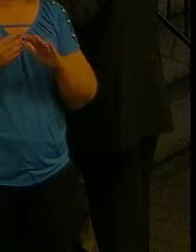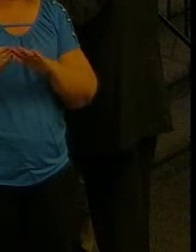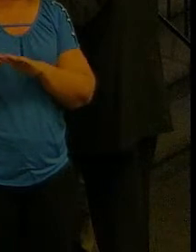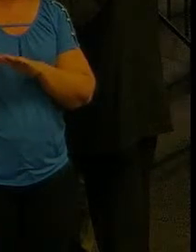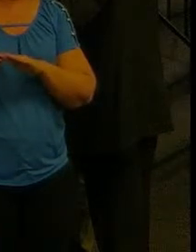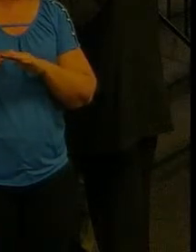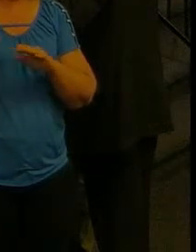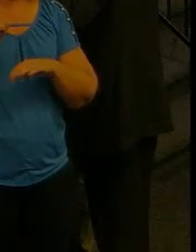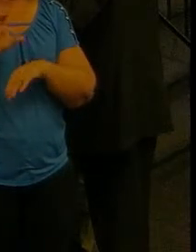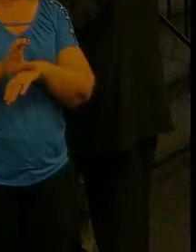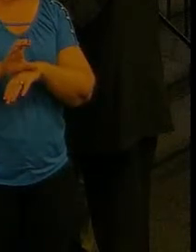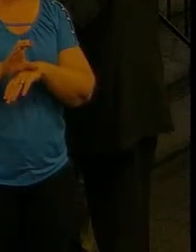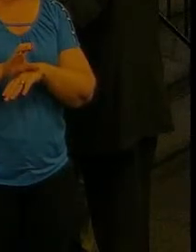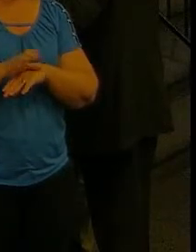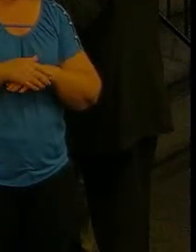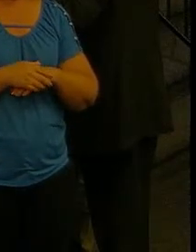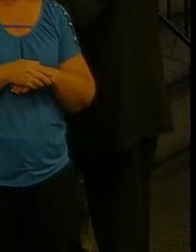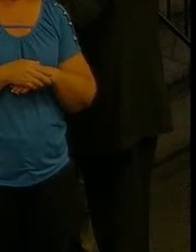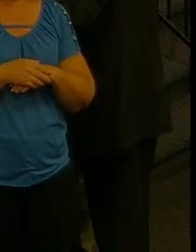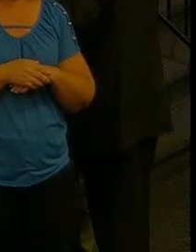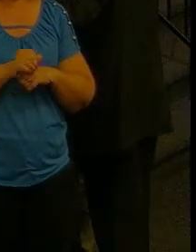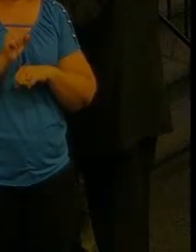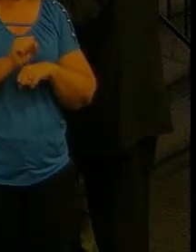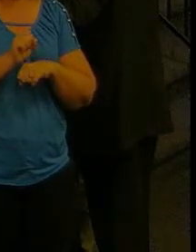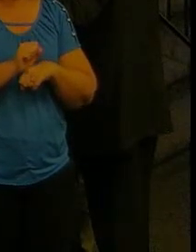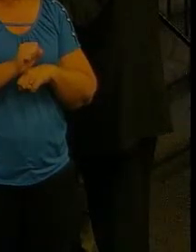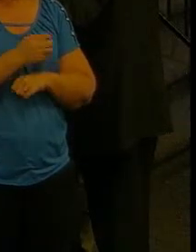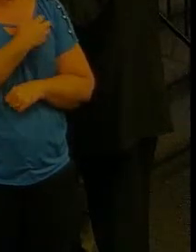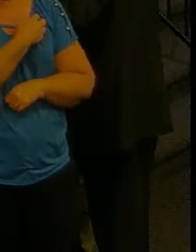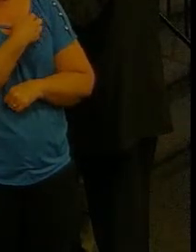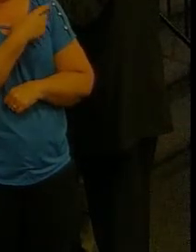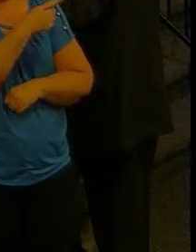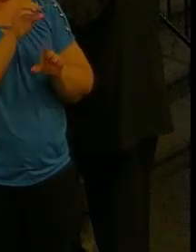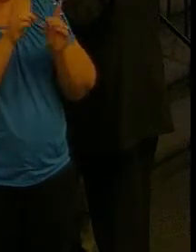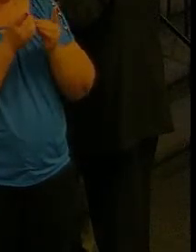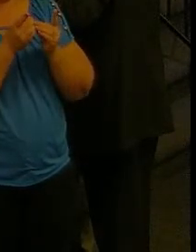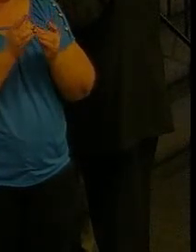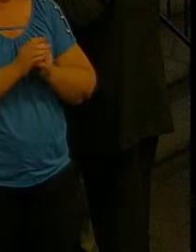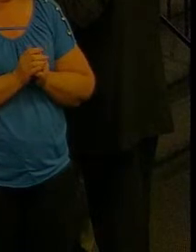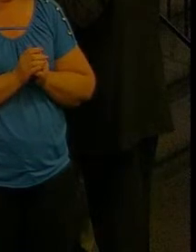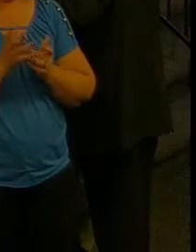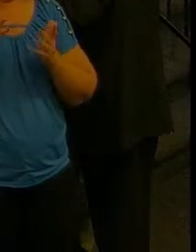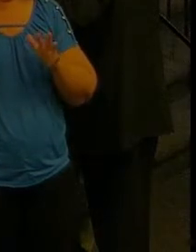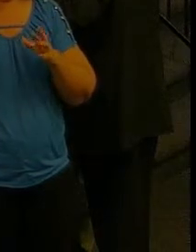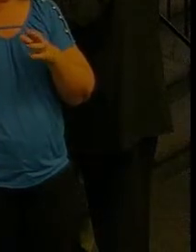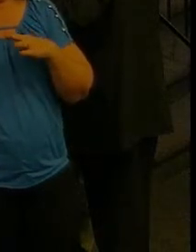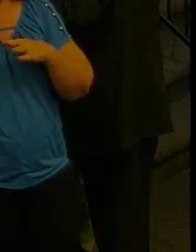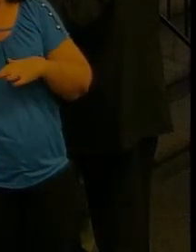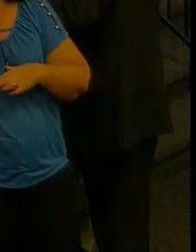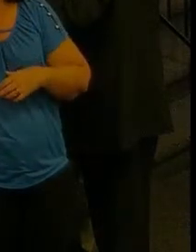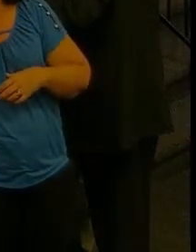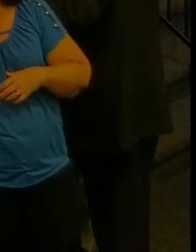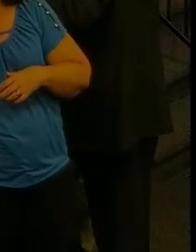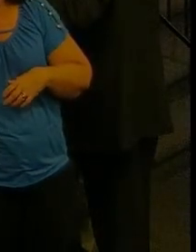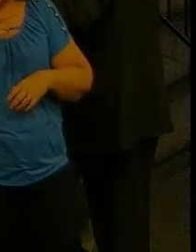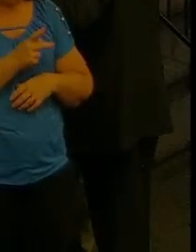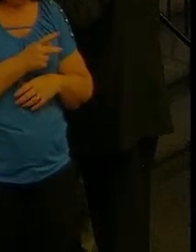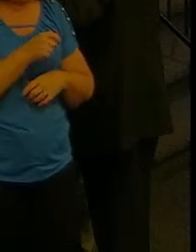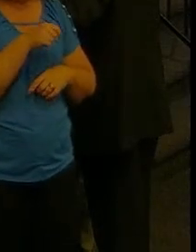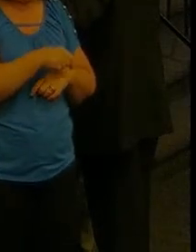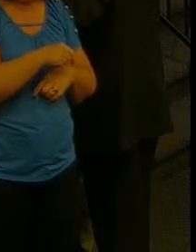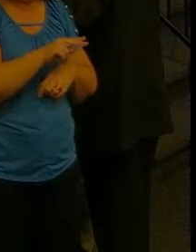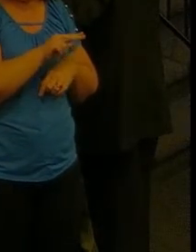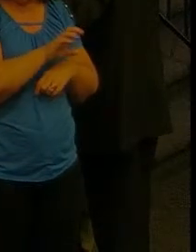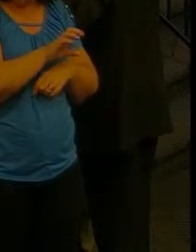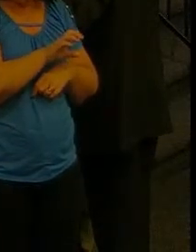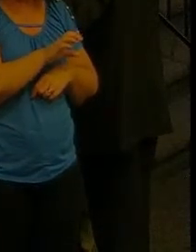this community, and working at the sheriff's department after retiring out in California and resettling back at his homeland.